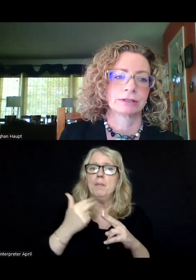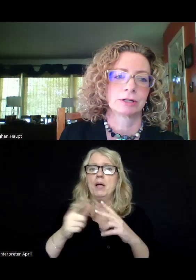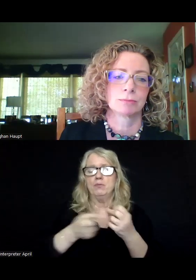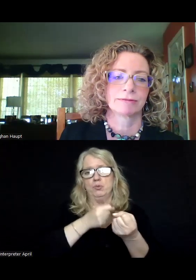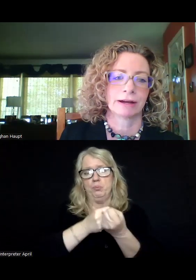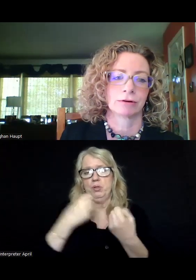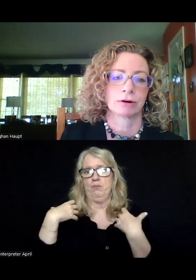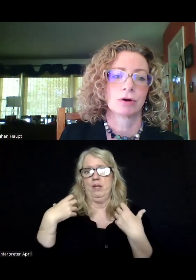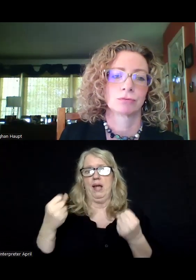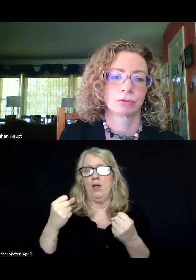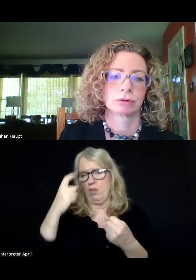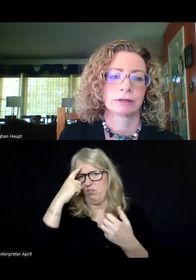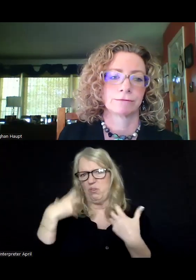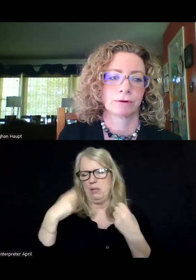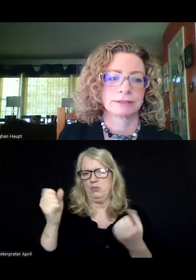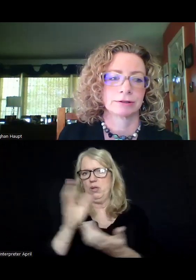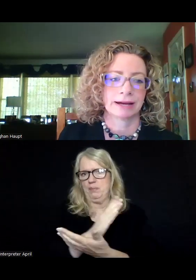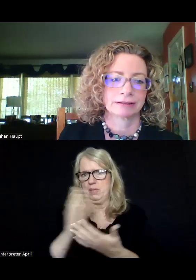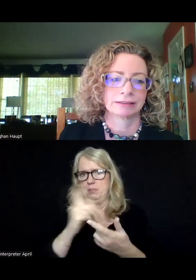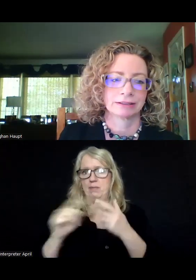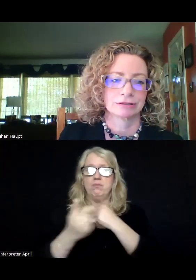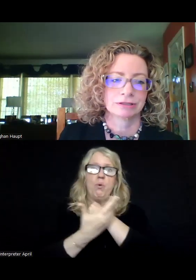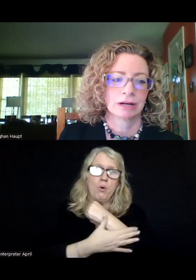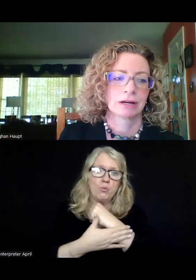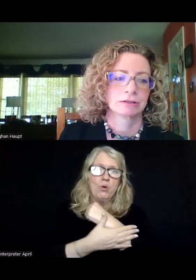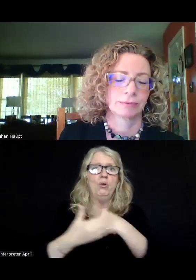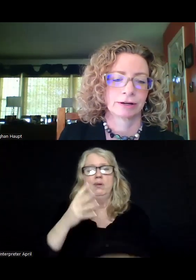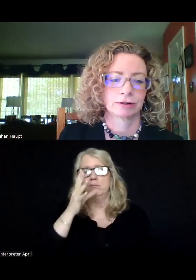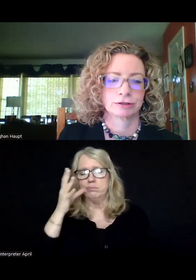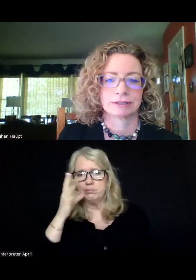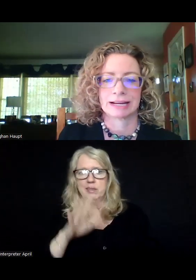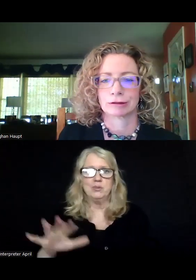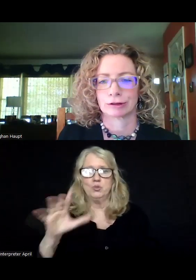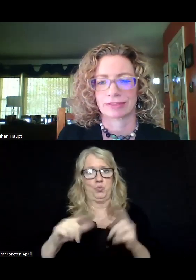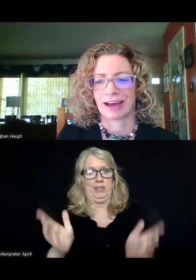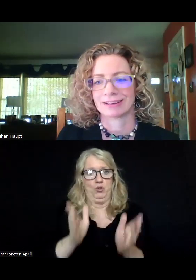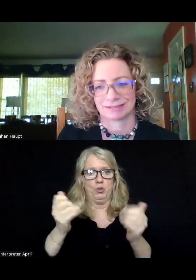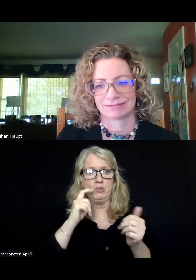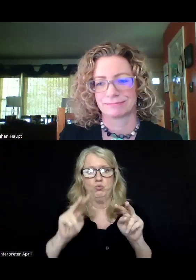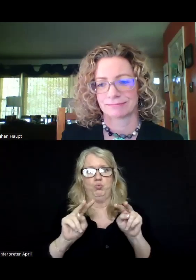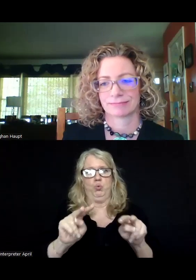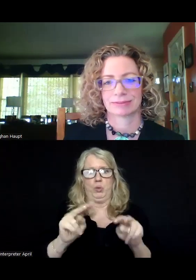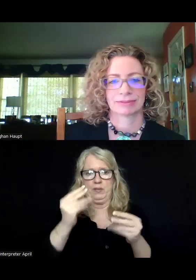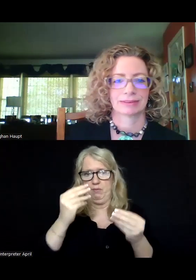health continuum of care, rural and frontier county leaders. So we encourage you to take a look at that.